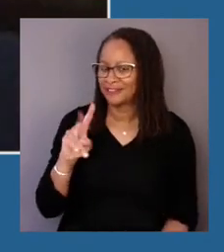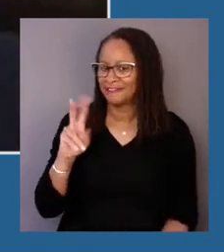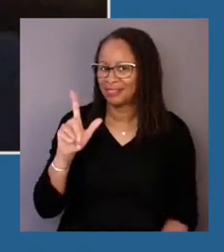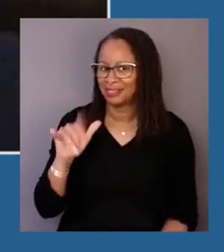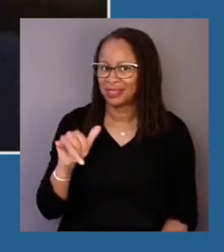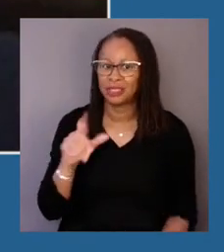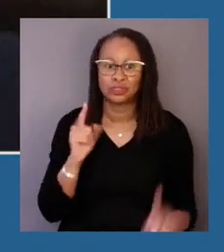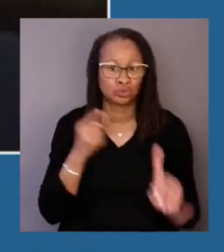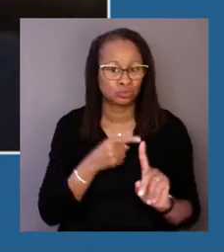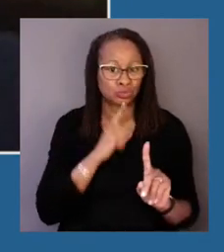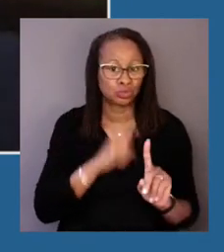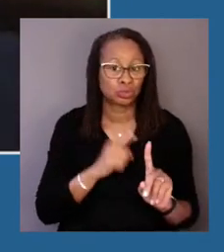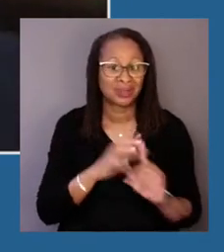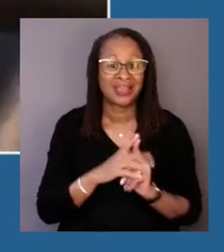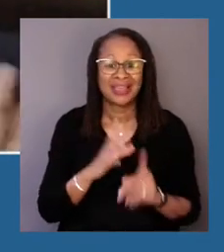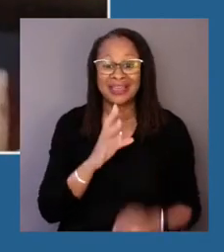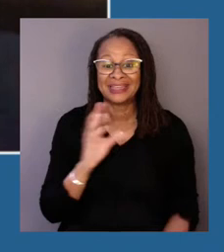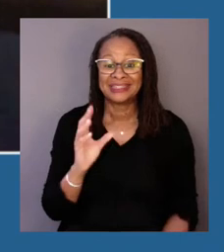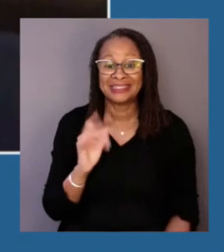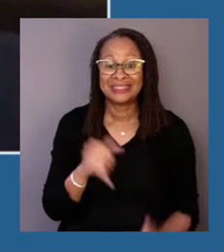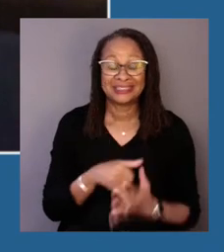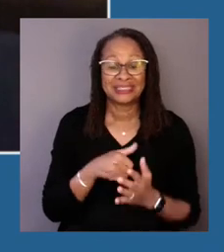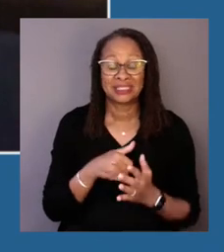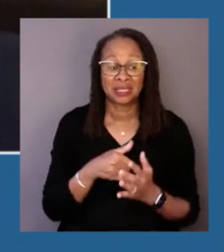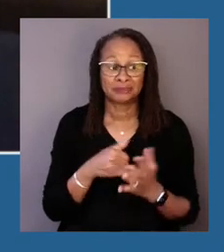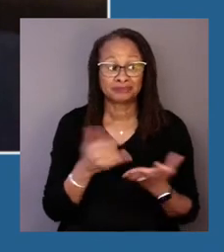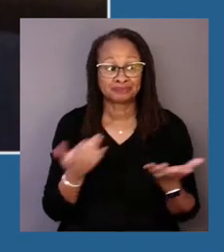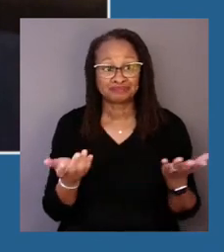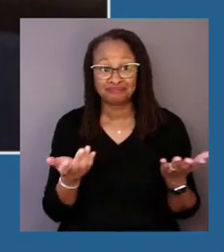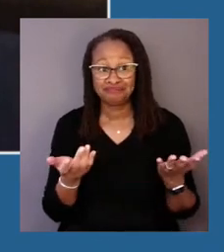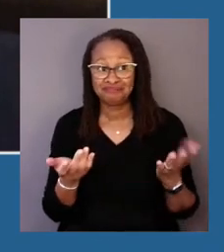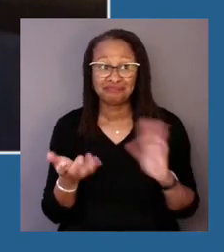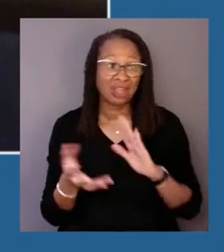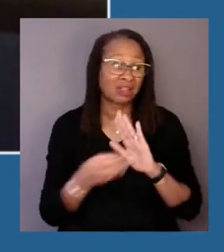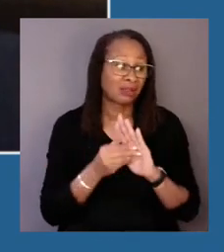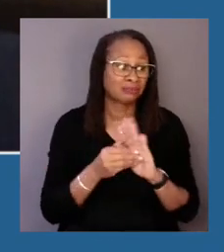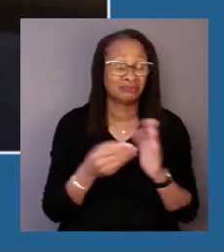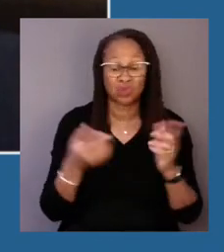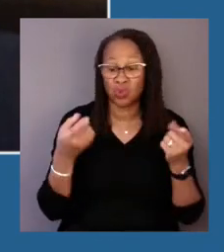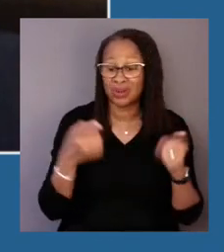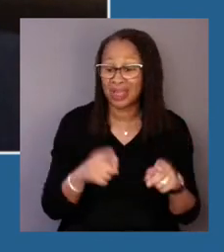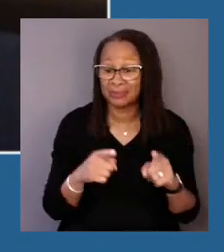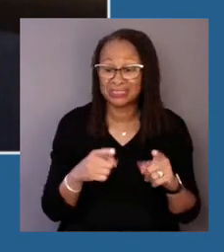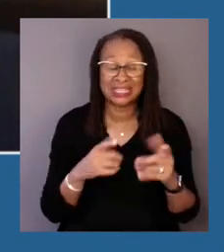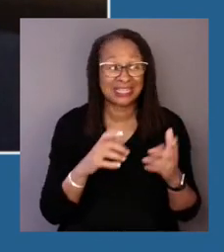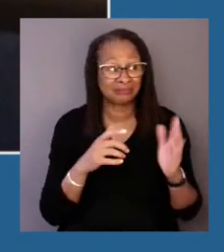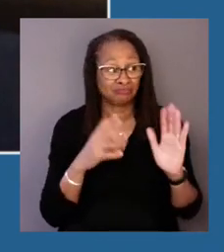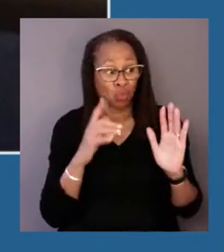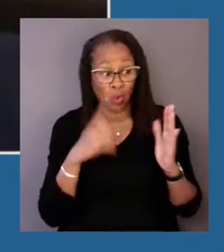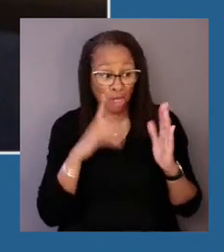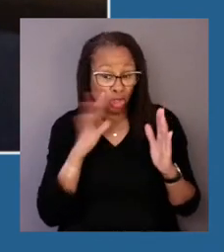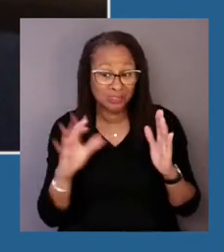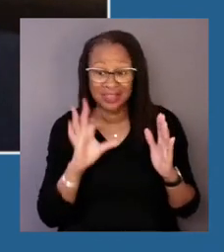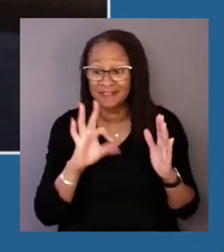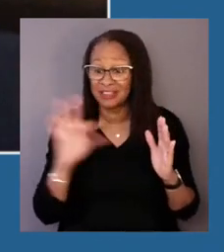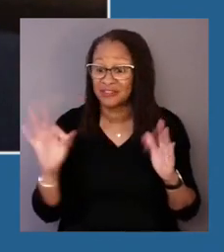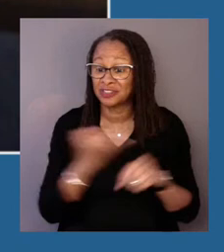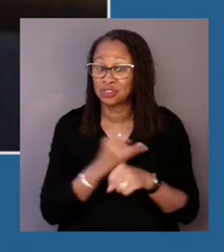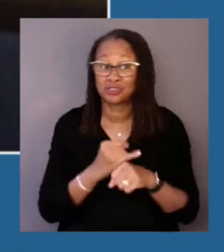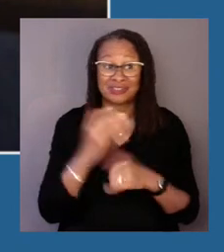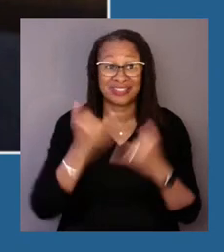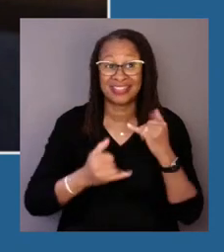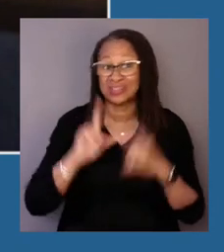fuel industry over the last century. So I think, like, I guess the takeaway is sort of, you